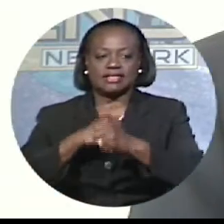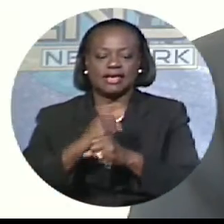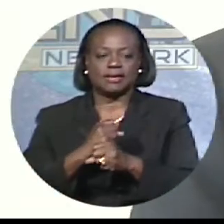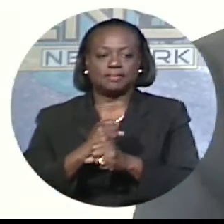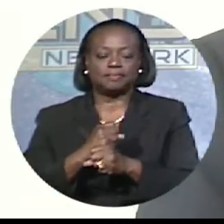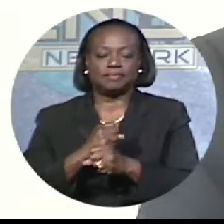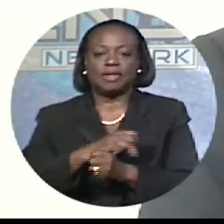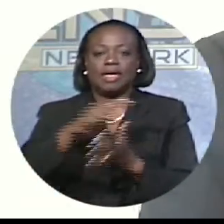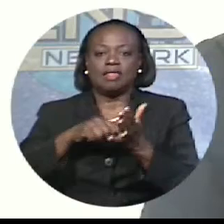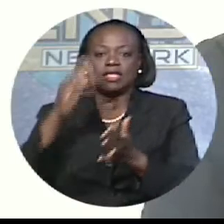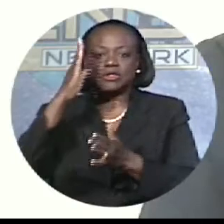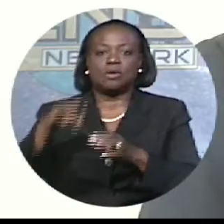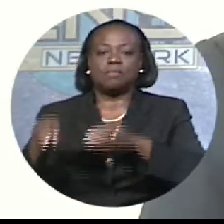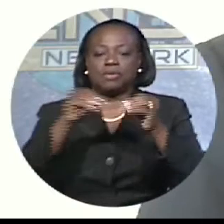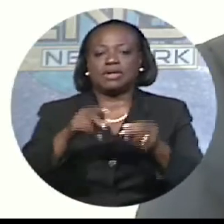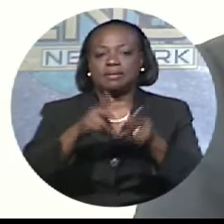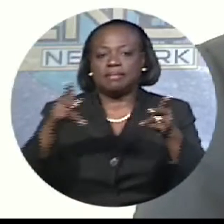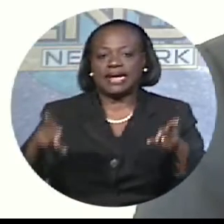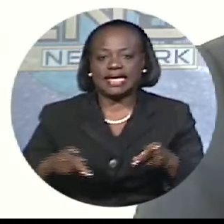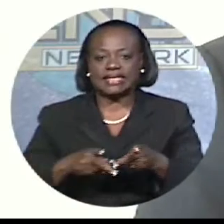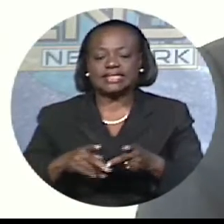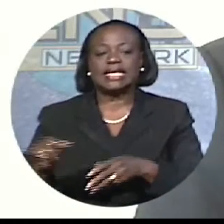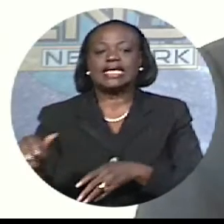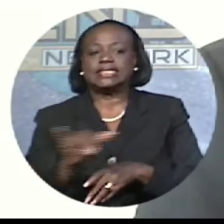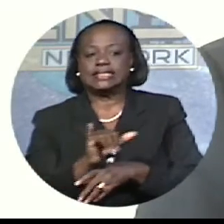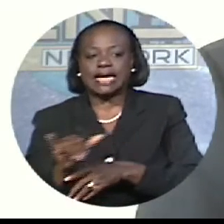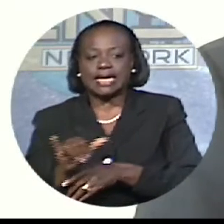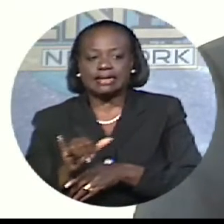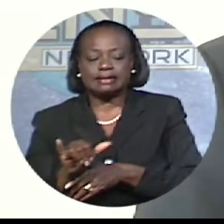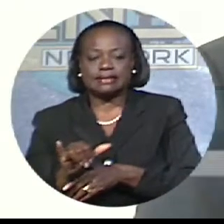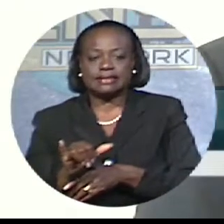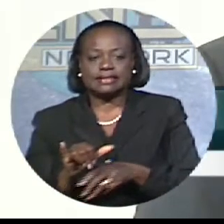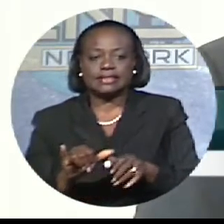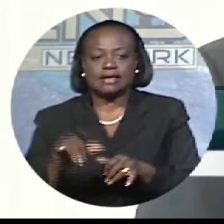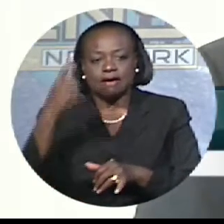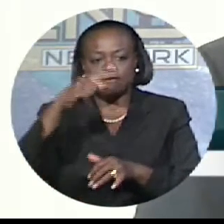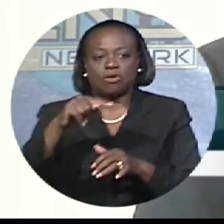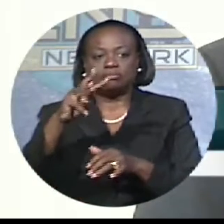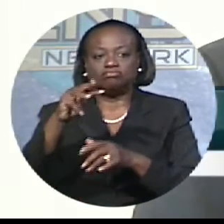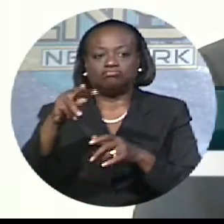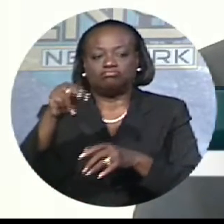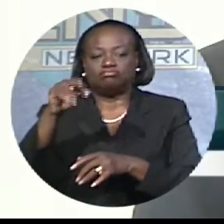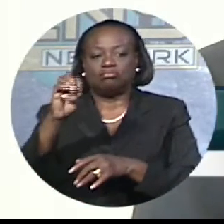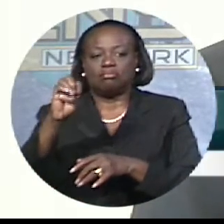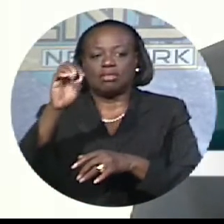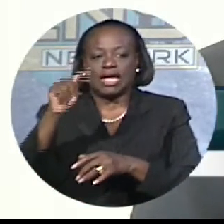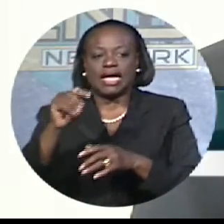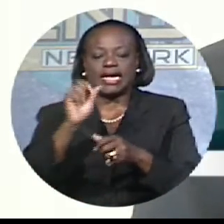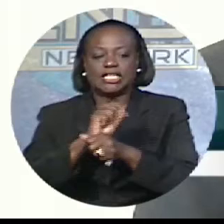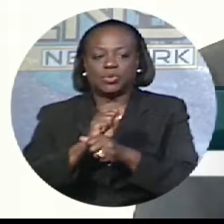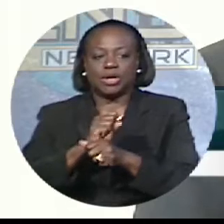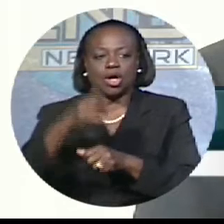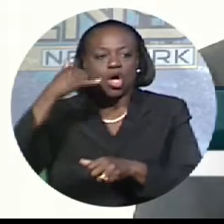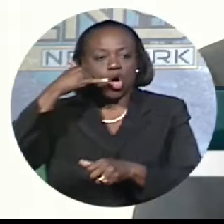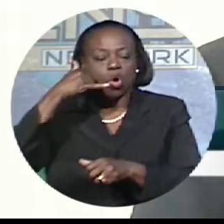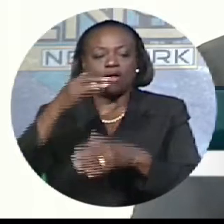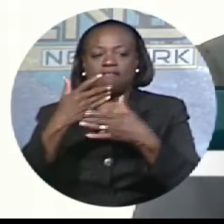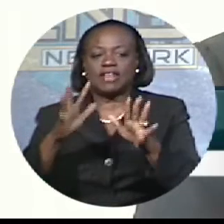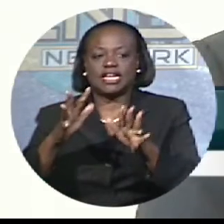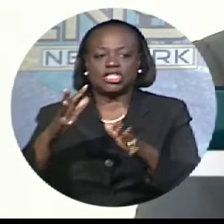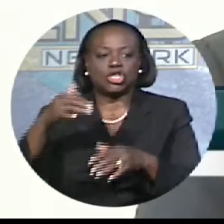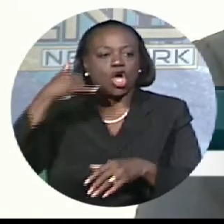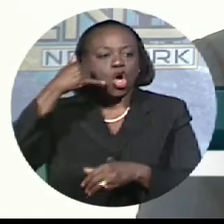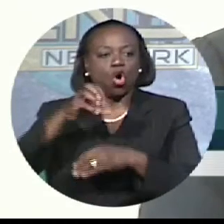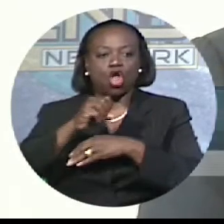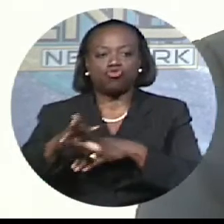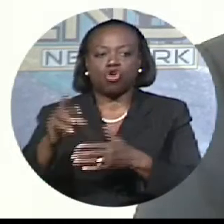This will put in place standards for matters such as network availability, network throughput, call completion, call drop rates, and